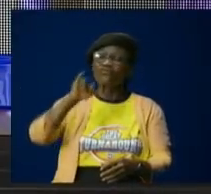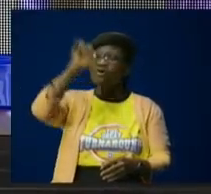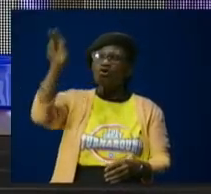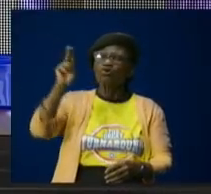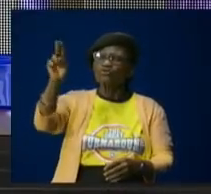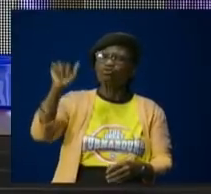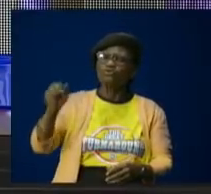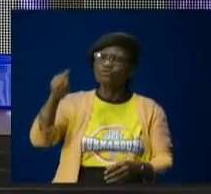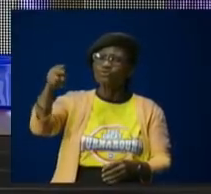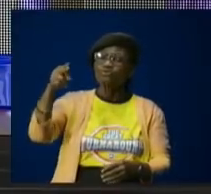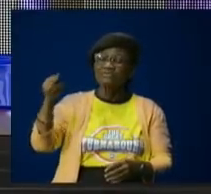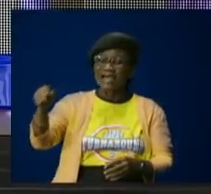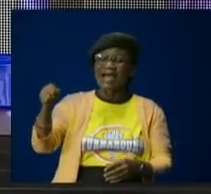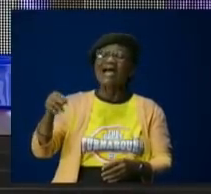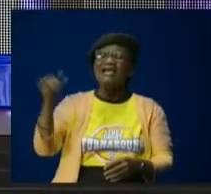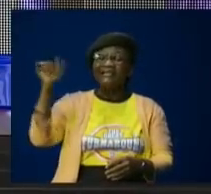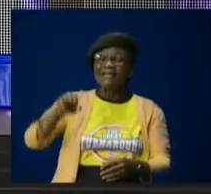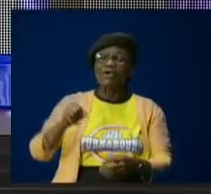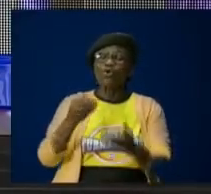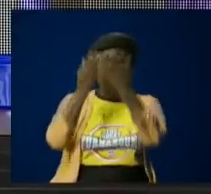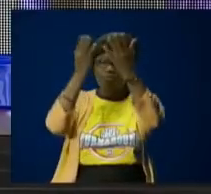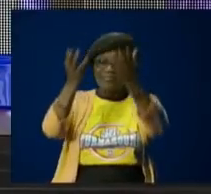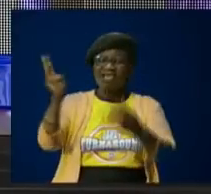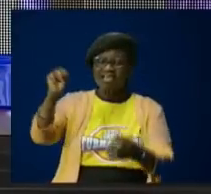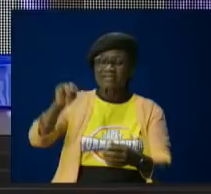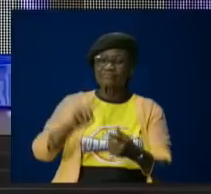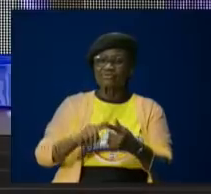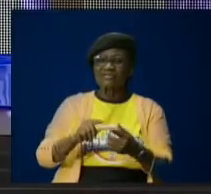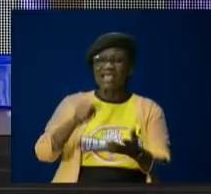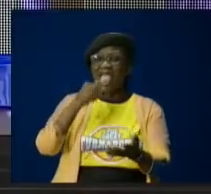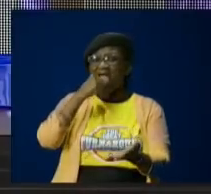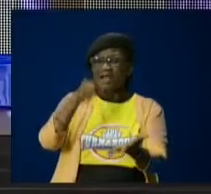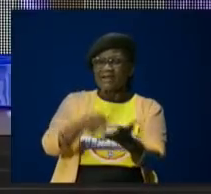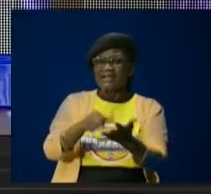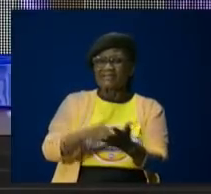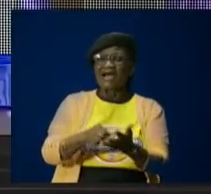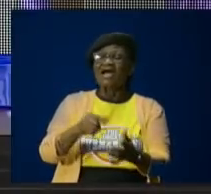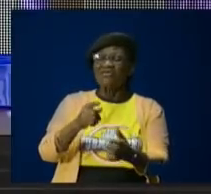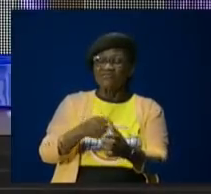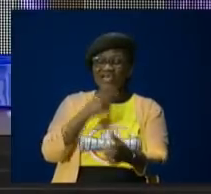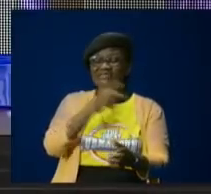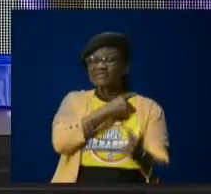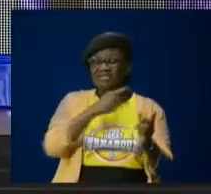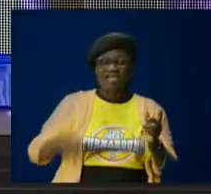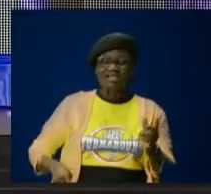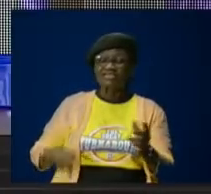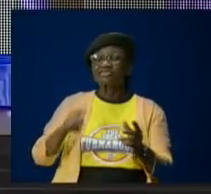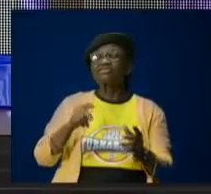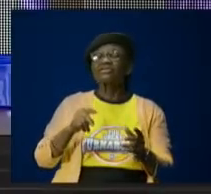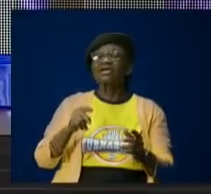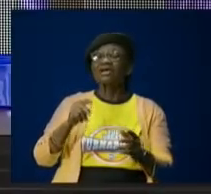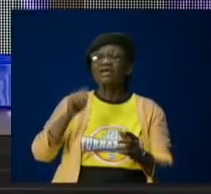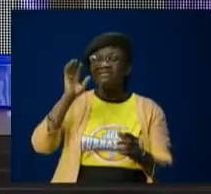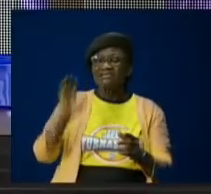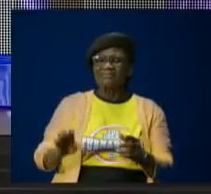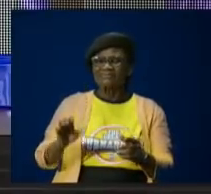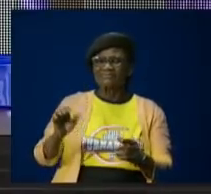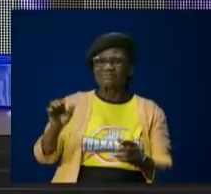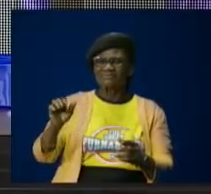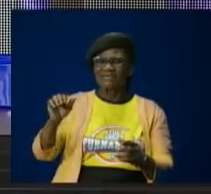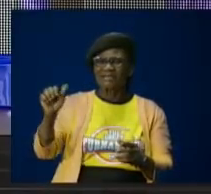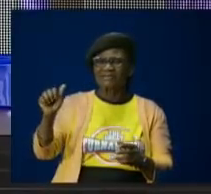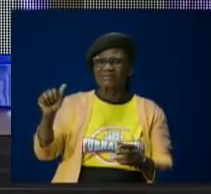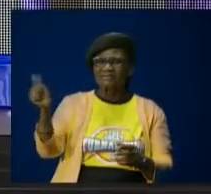the letter. 1 Kings chapter 13. 1 Kings 13 from verse 1 to 26. You can read that story